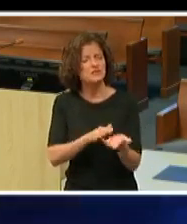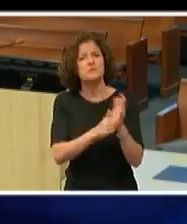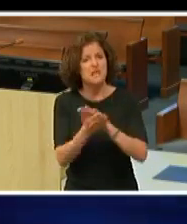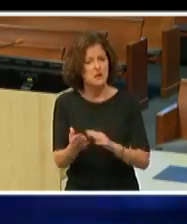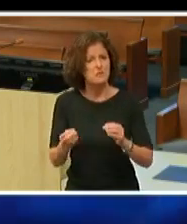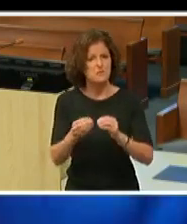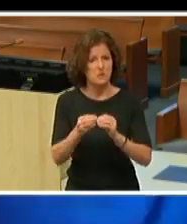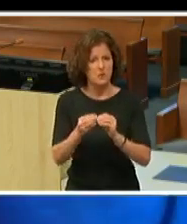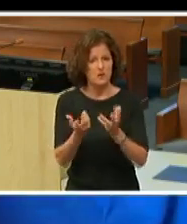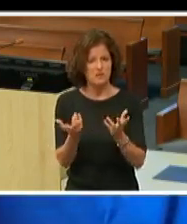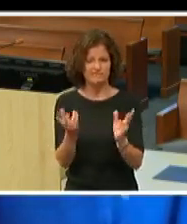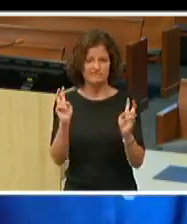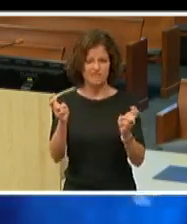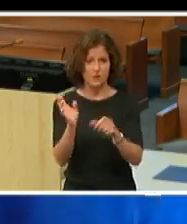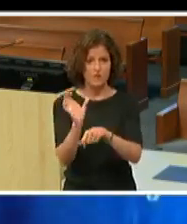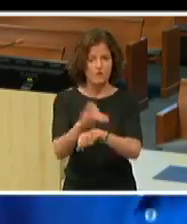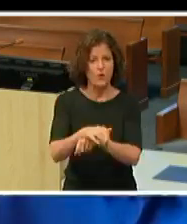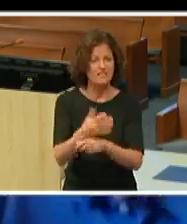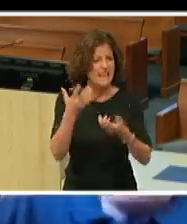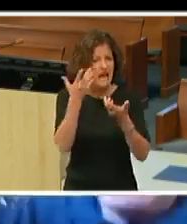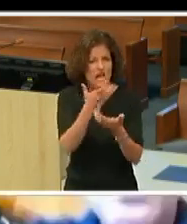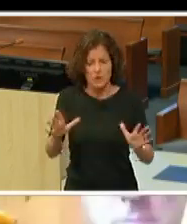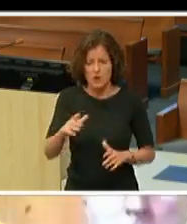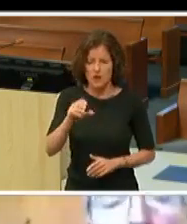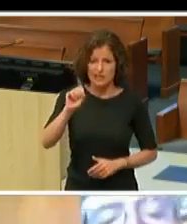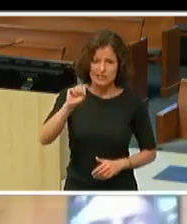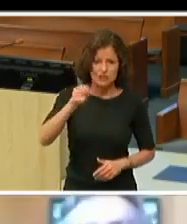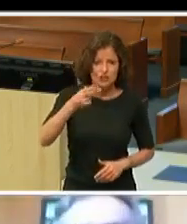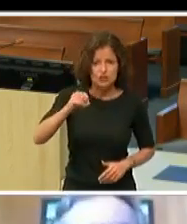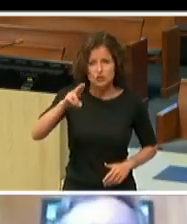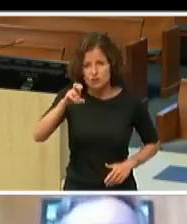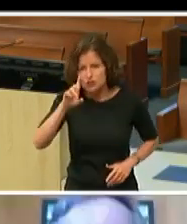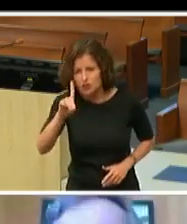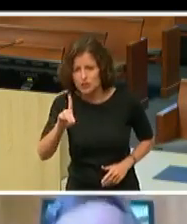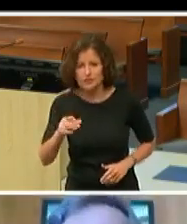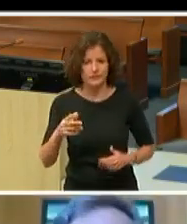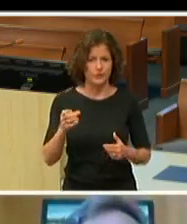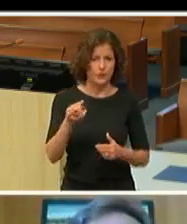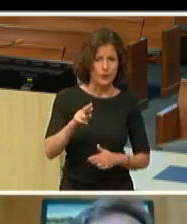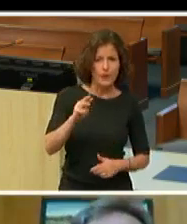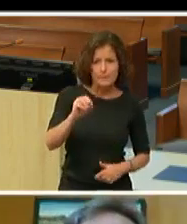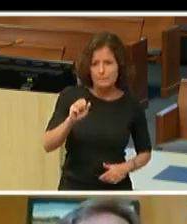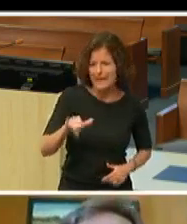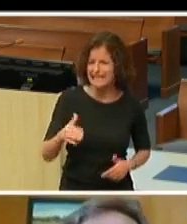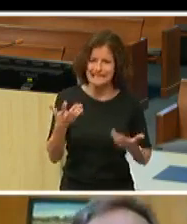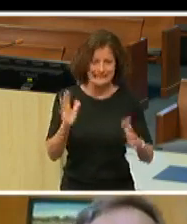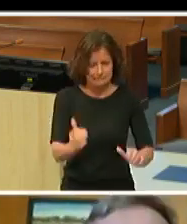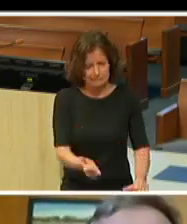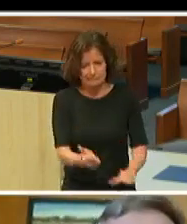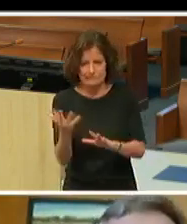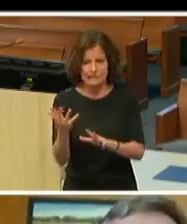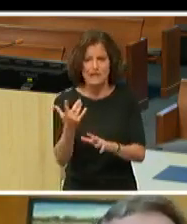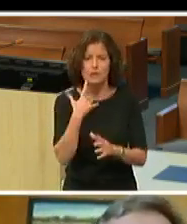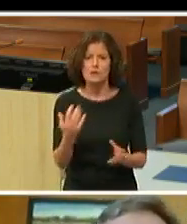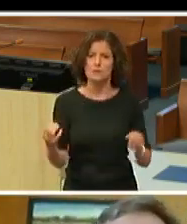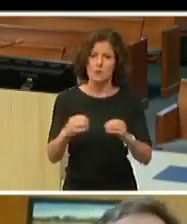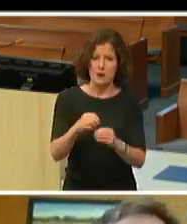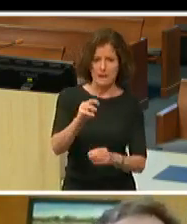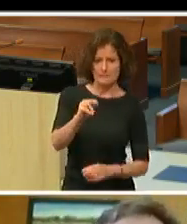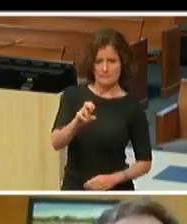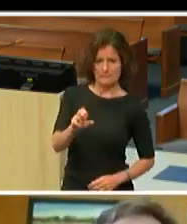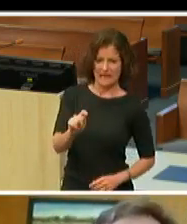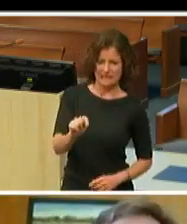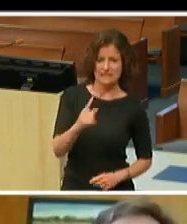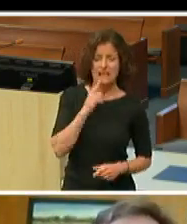more enforceable rather than being shoulds and mays. And then the other thing is, just referring to these OSHA